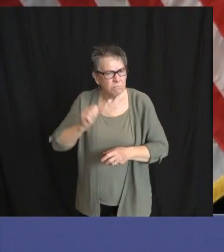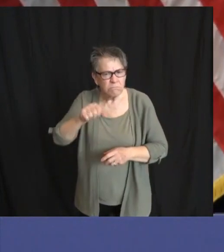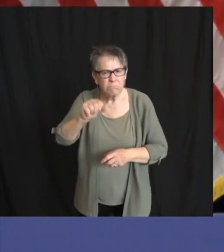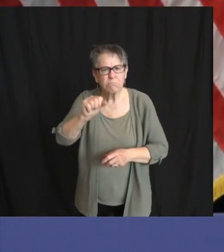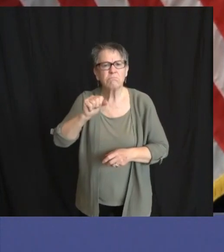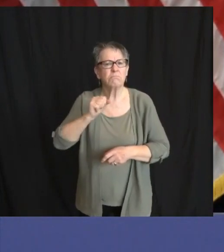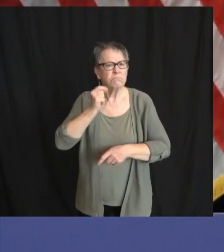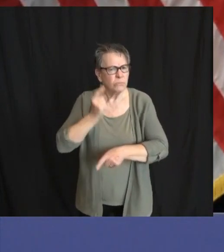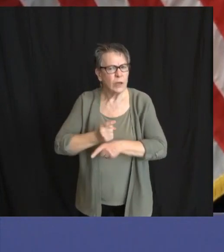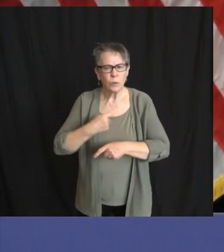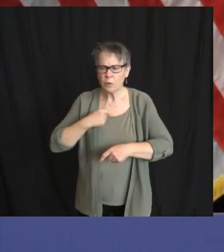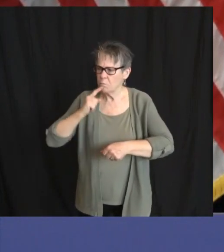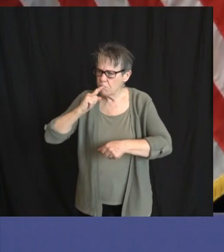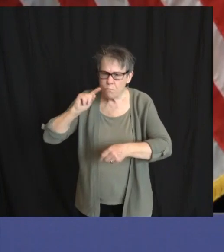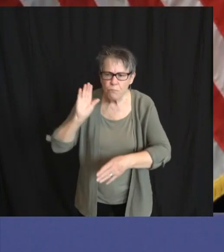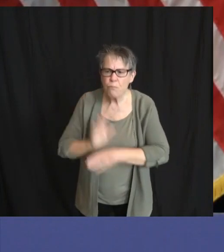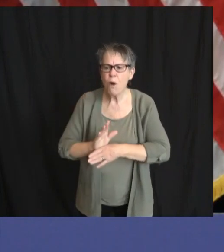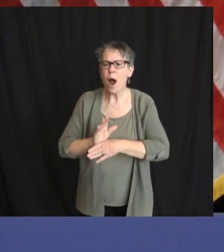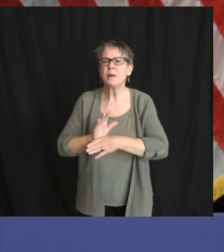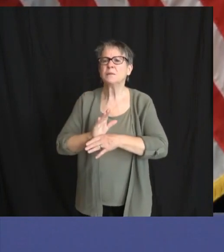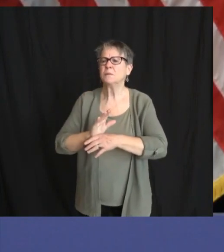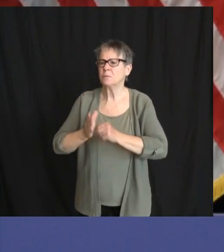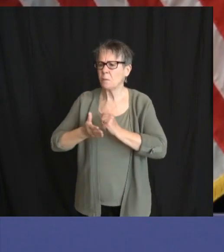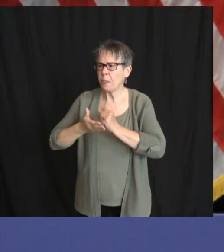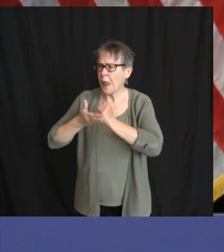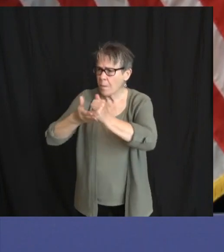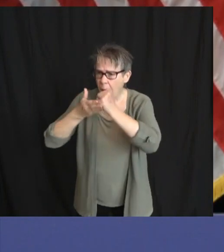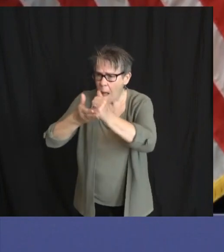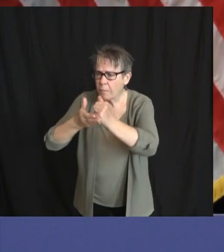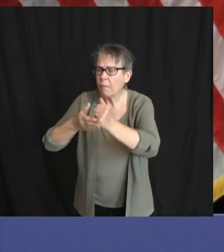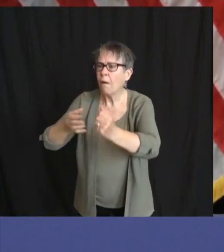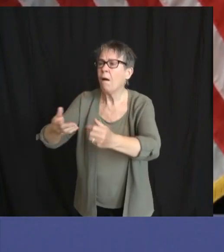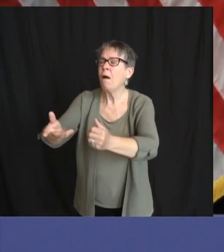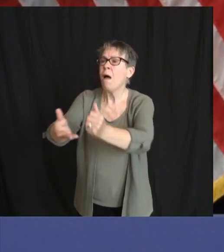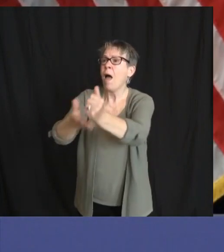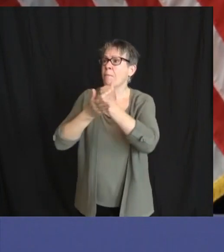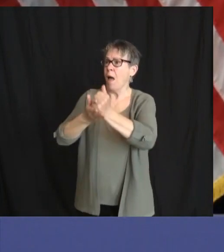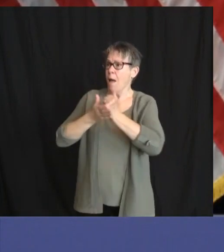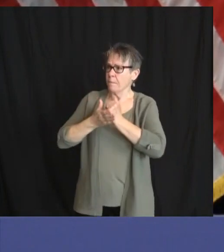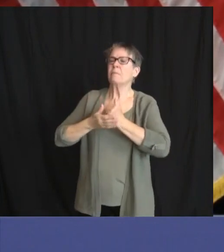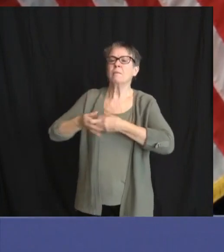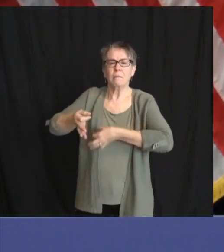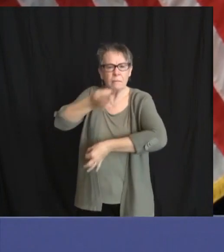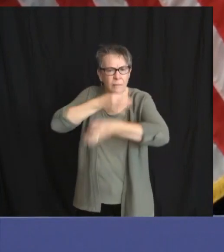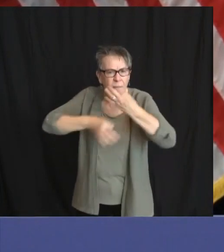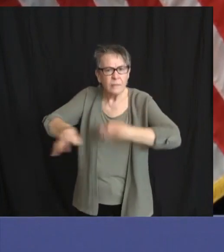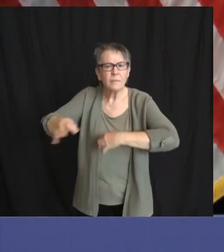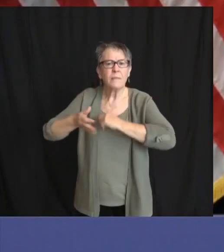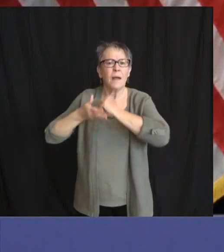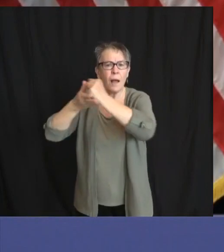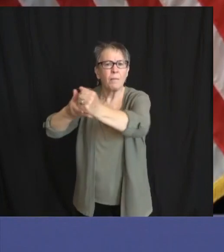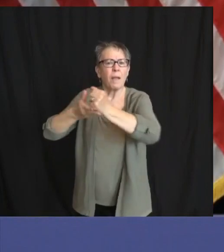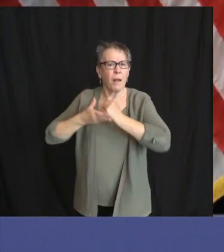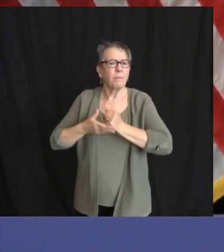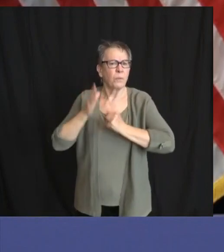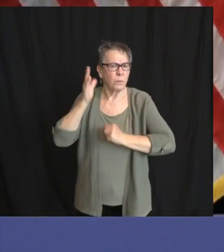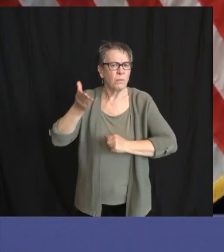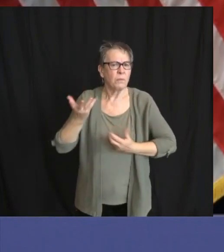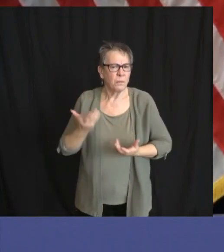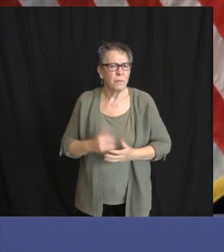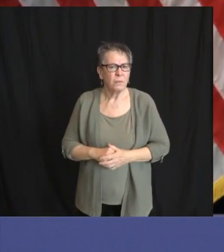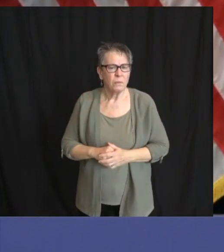lot of folks stood up and helped us out when it was unspeakably challenging for us. And by the way, folks, please keep doing what you're doing because